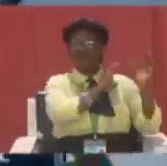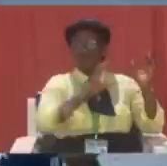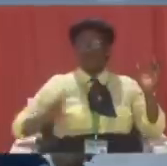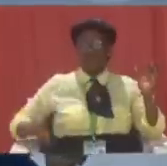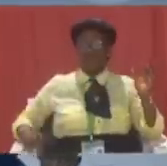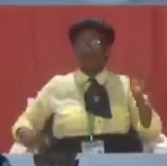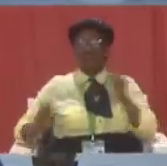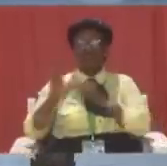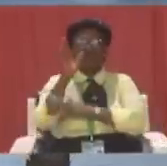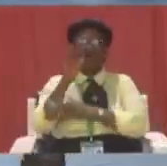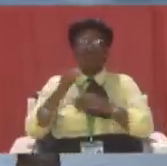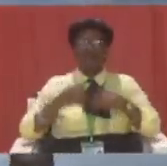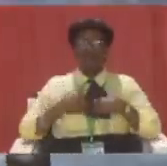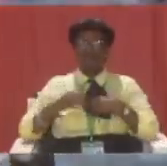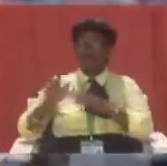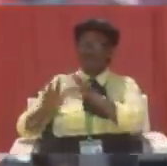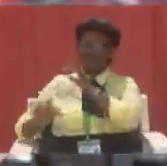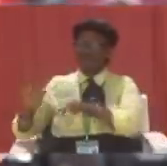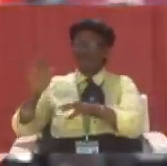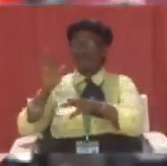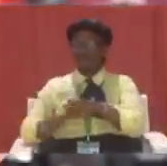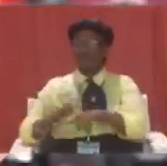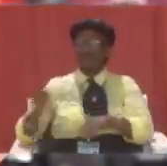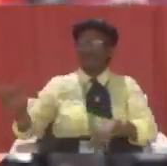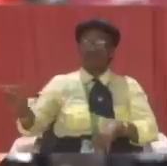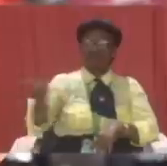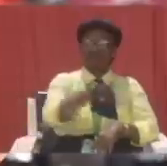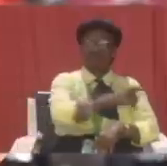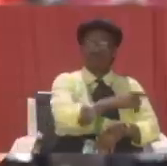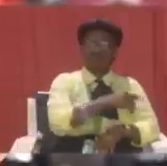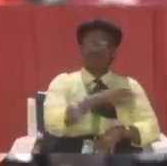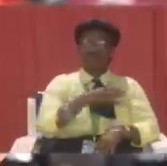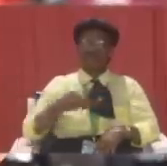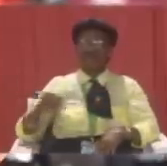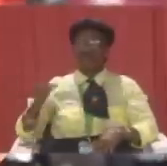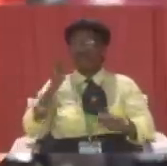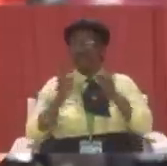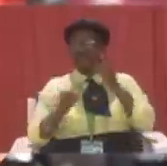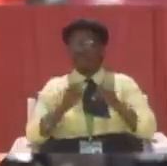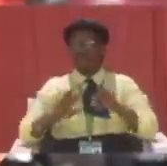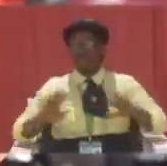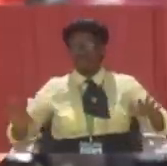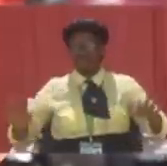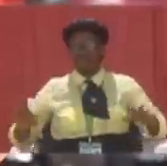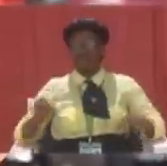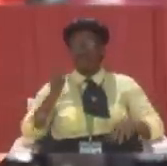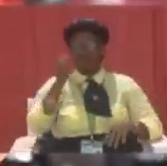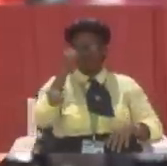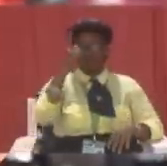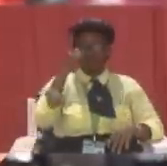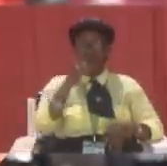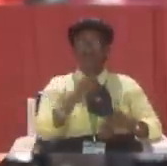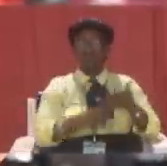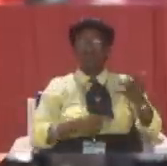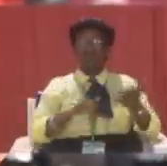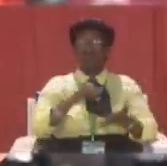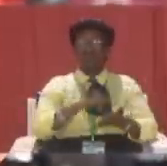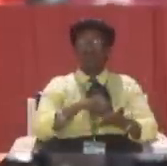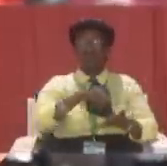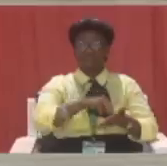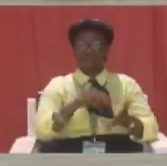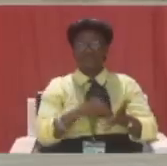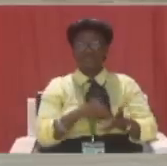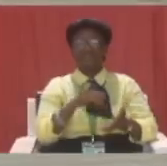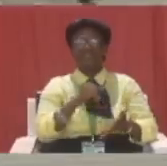And if your children understand what it means, if there is a curse on the family and you don't